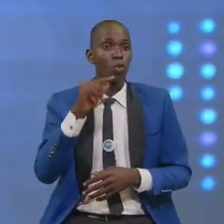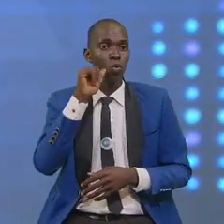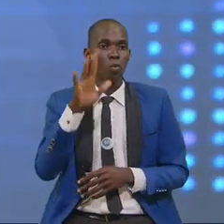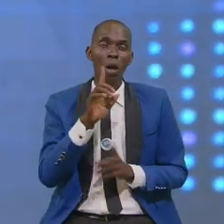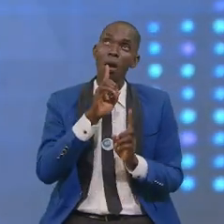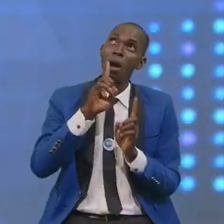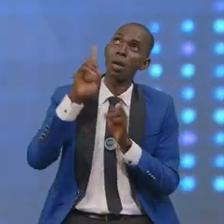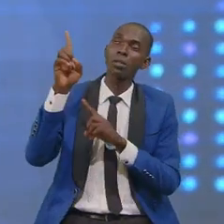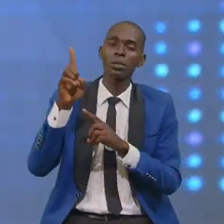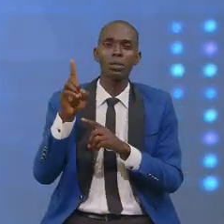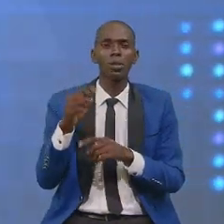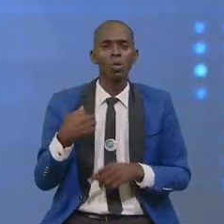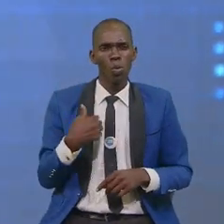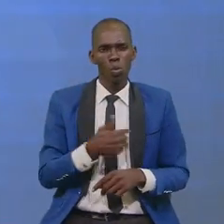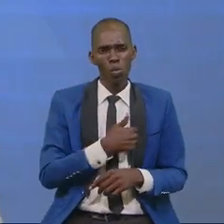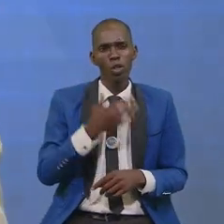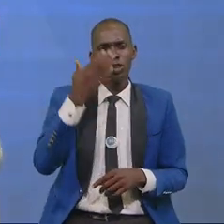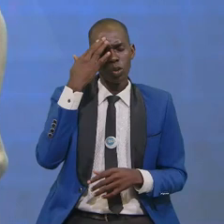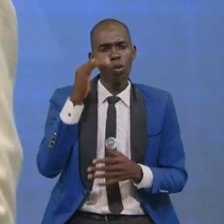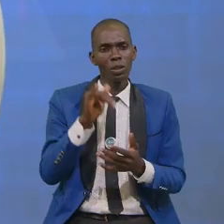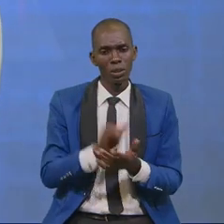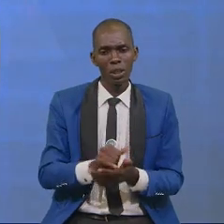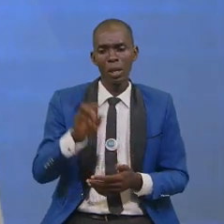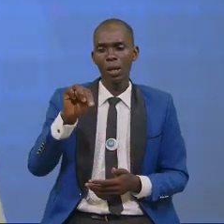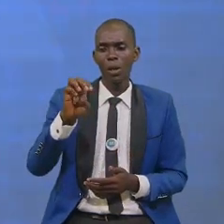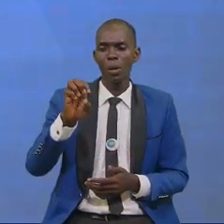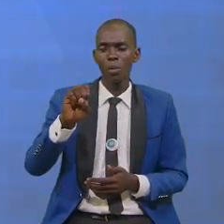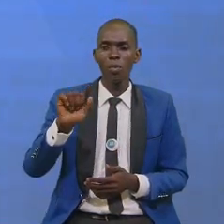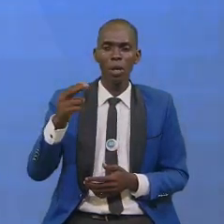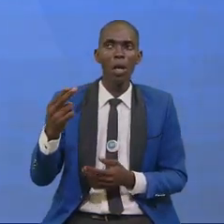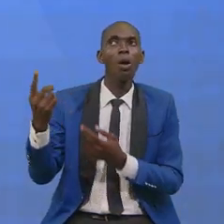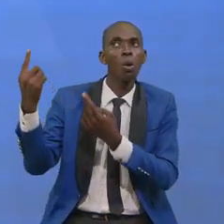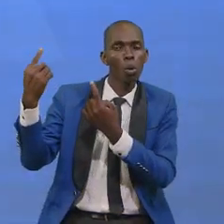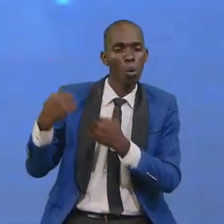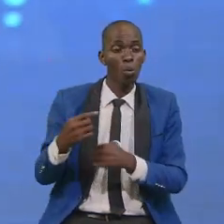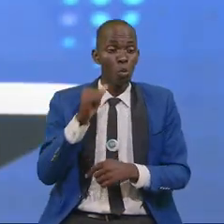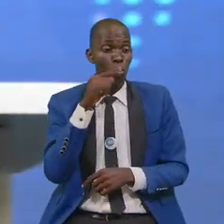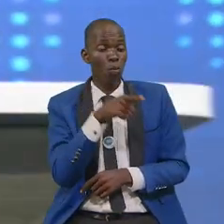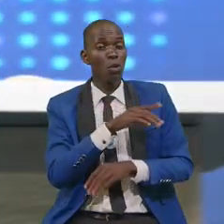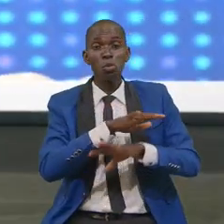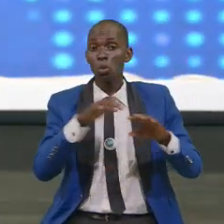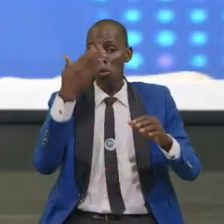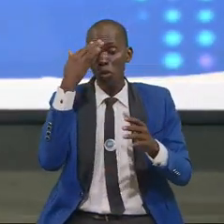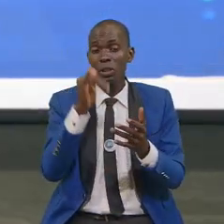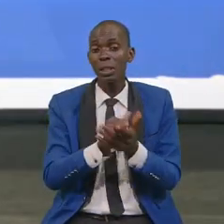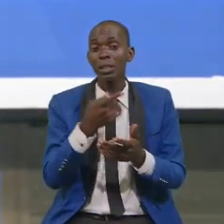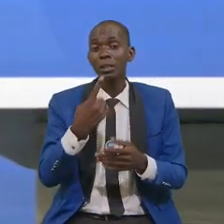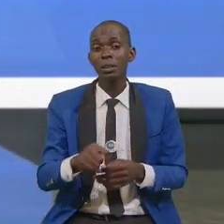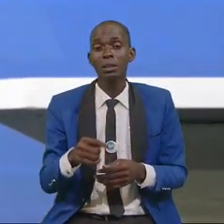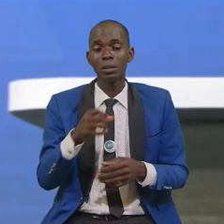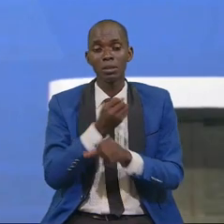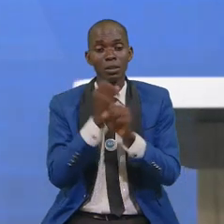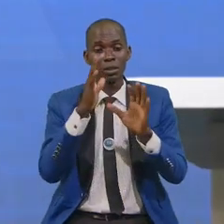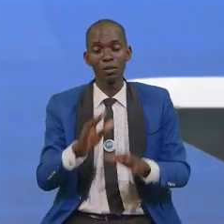we know that Messiah cometh. She didn't know that the Messiah had come. She didn't